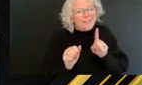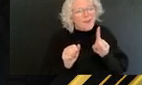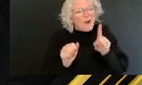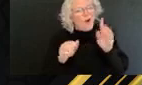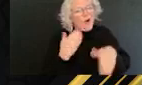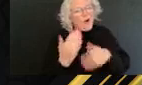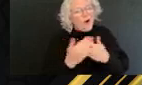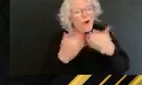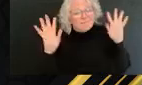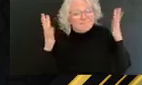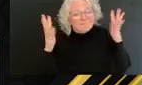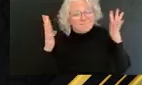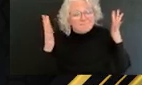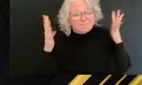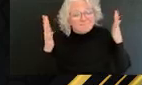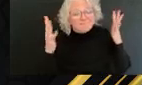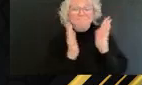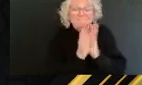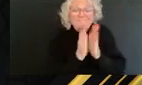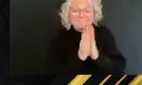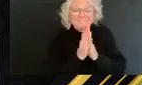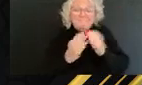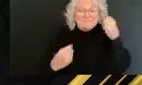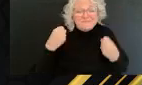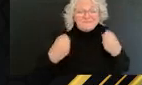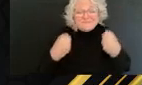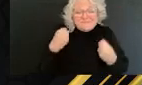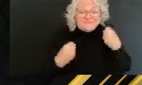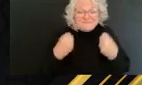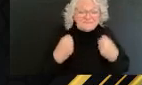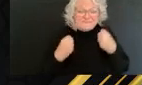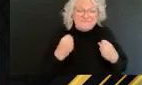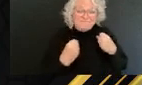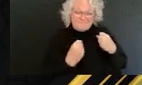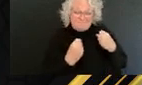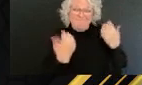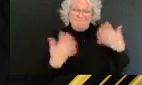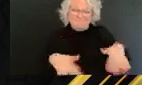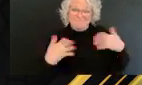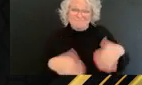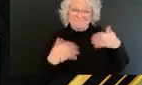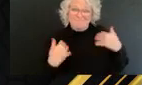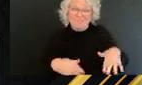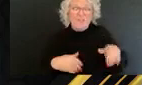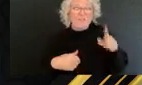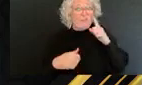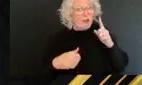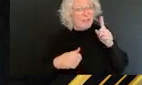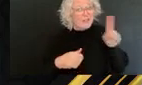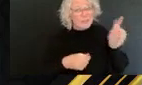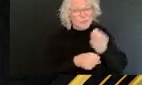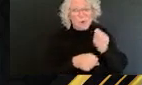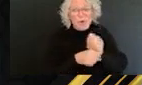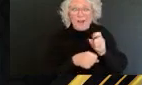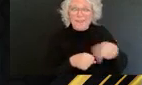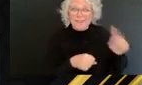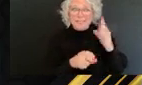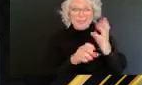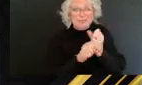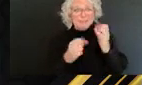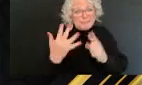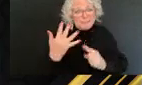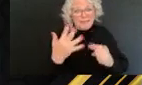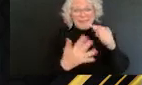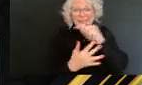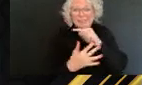alongside me in applause and with hands clapping and feet stomping in praise for the work of these front runners in the